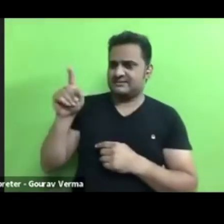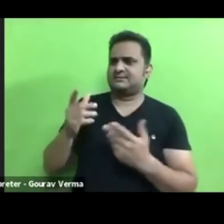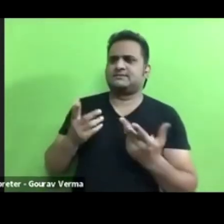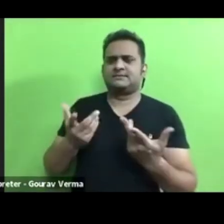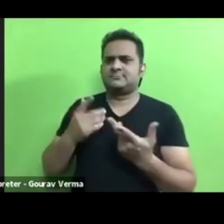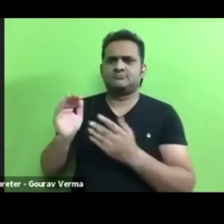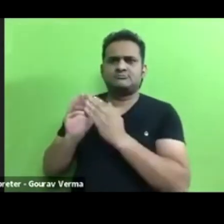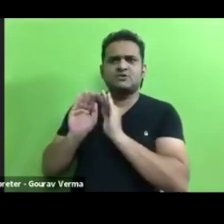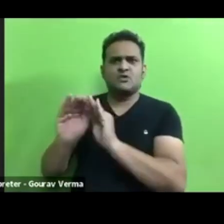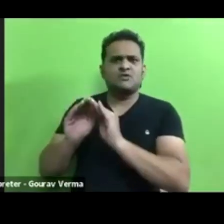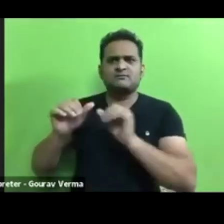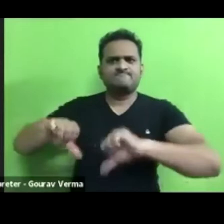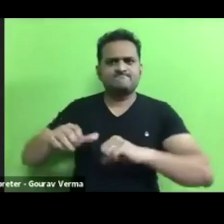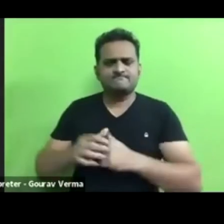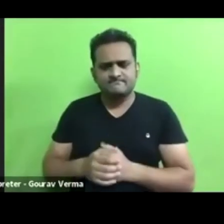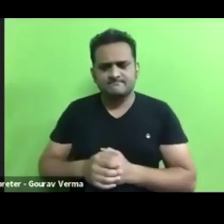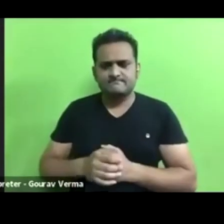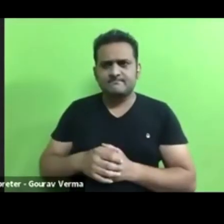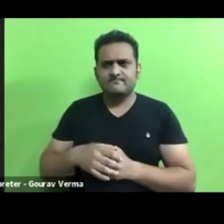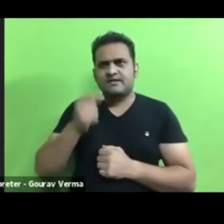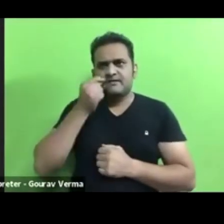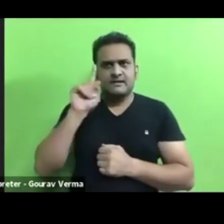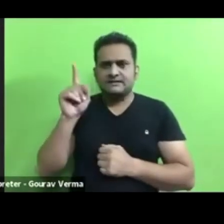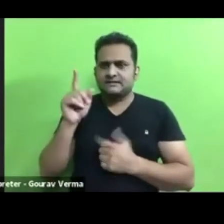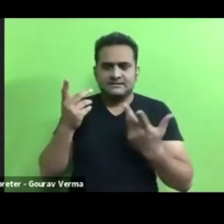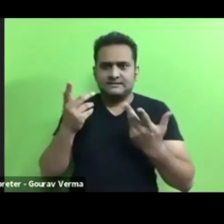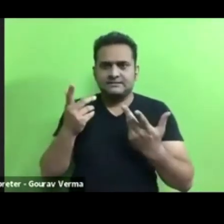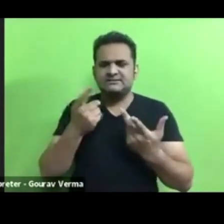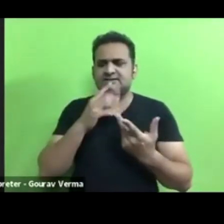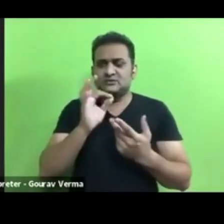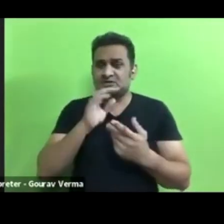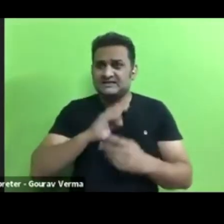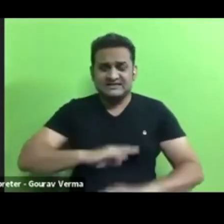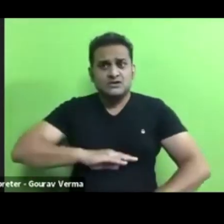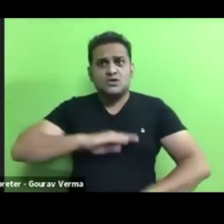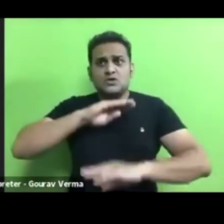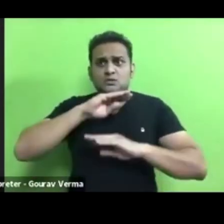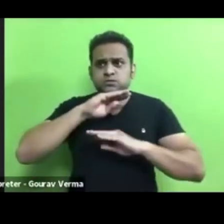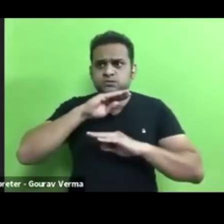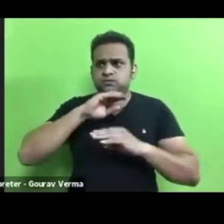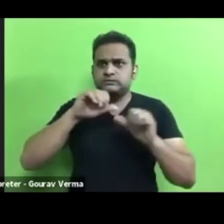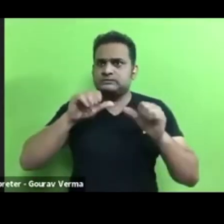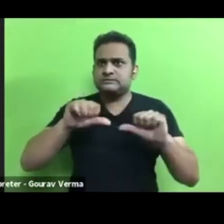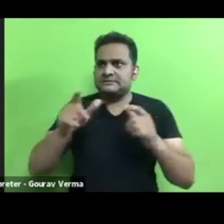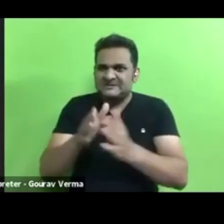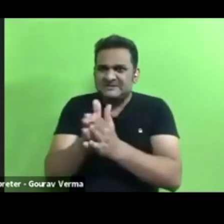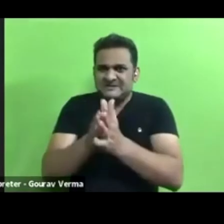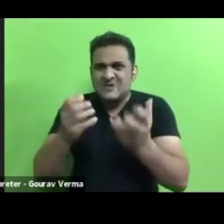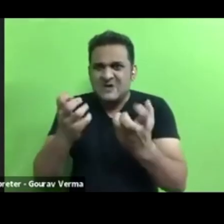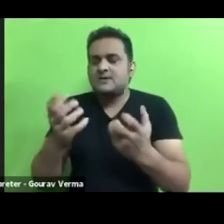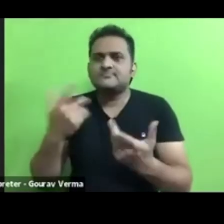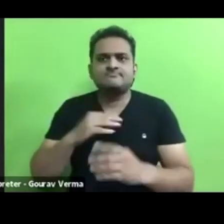him. His father doesn't satisfy his progressive anchors. His